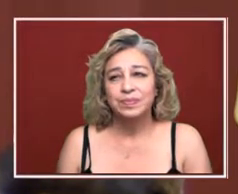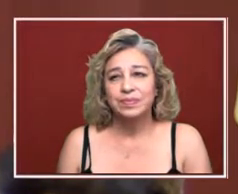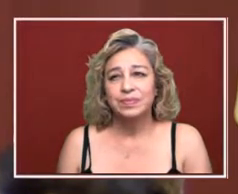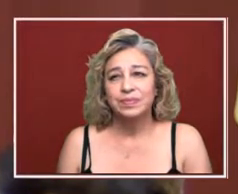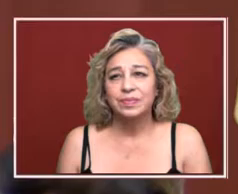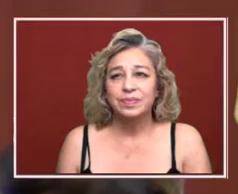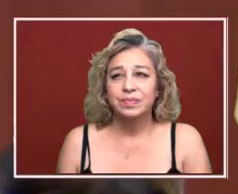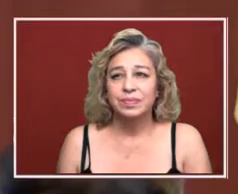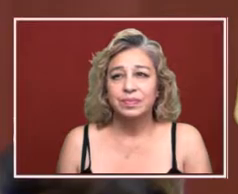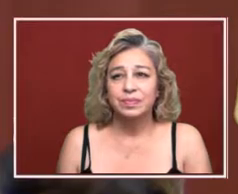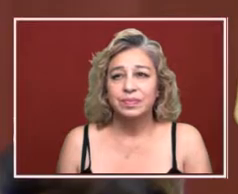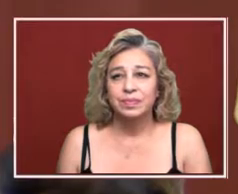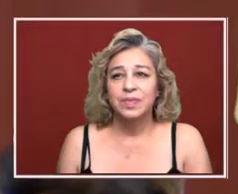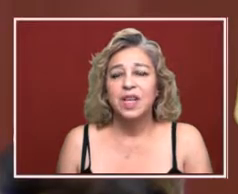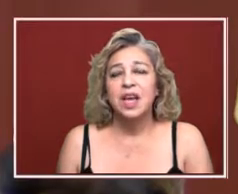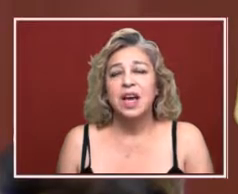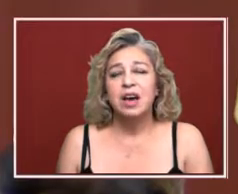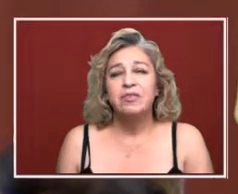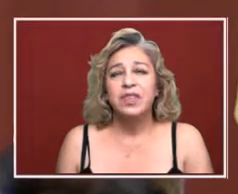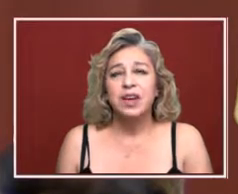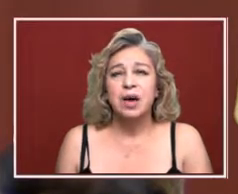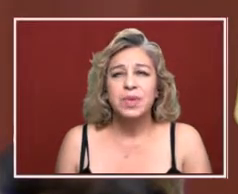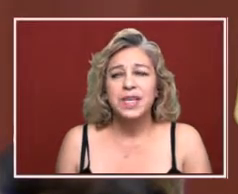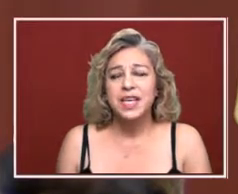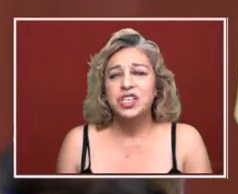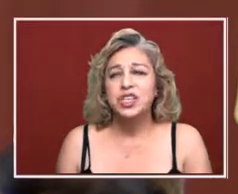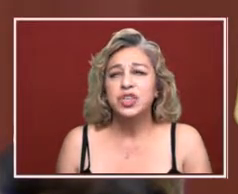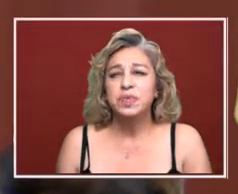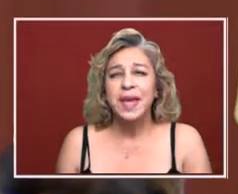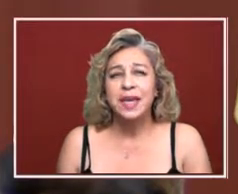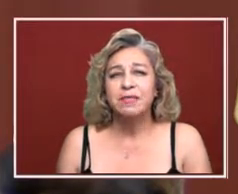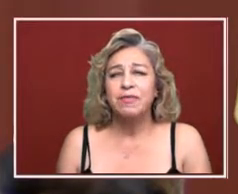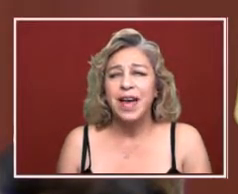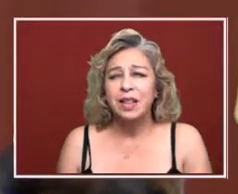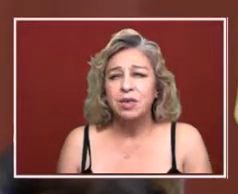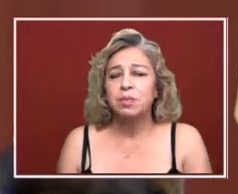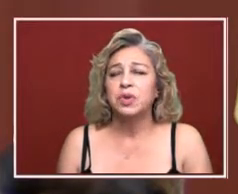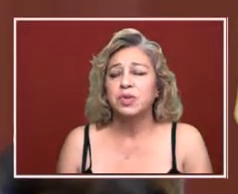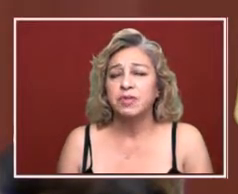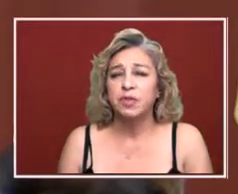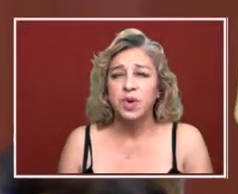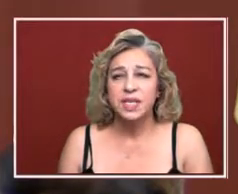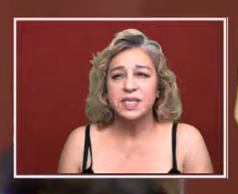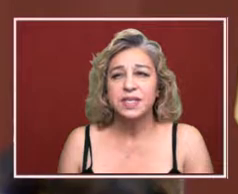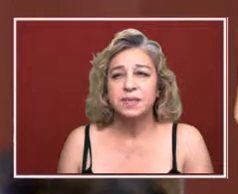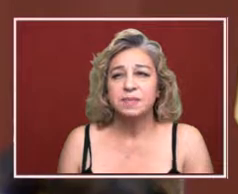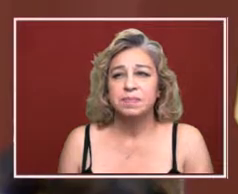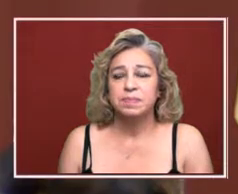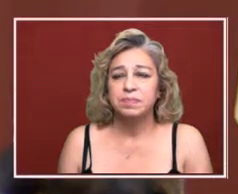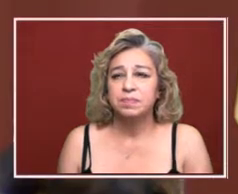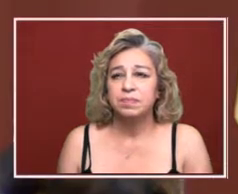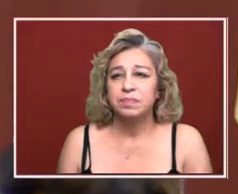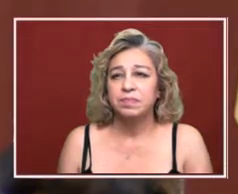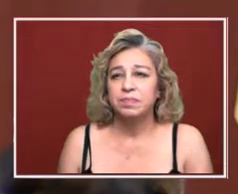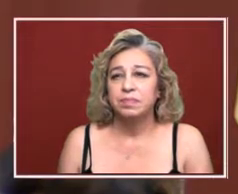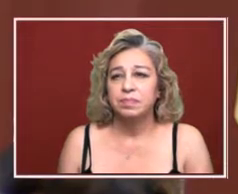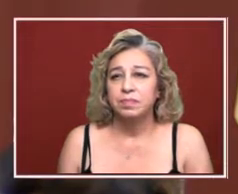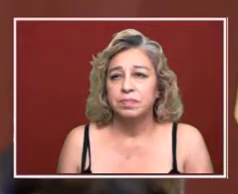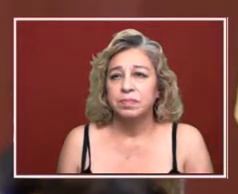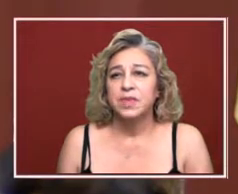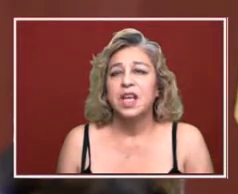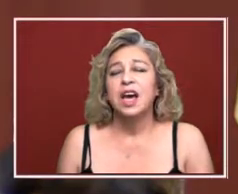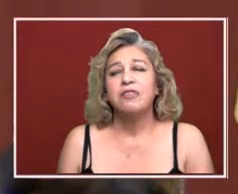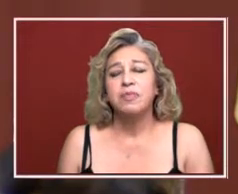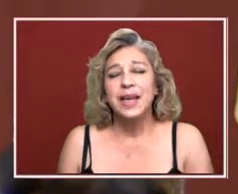encomienda de hacer valer la voz. Of the commendation to make valuable the voice. De México, sus